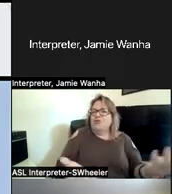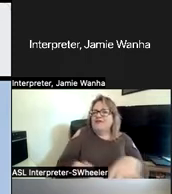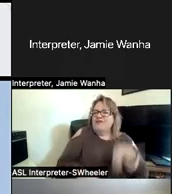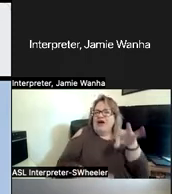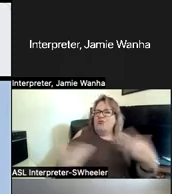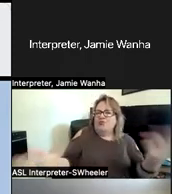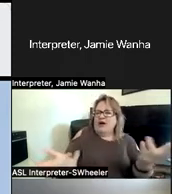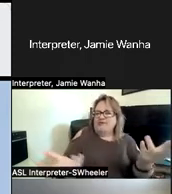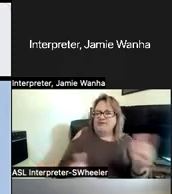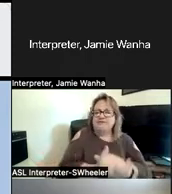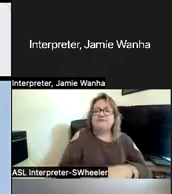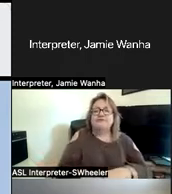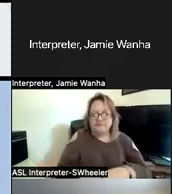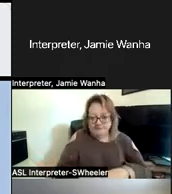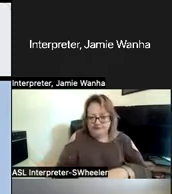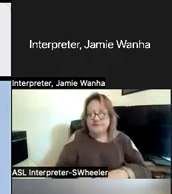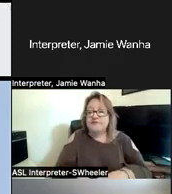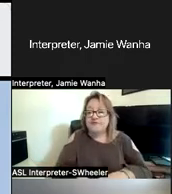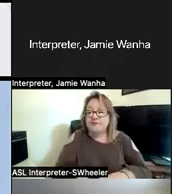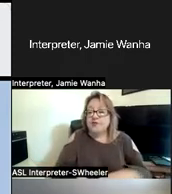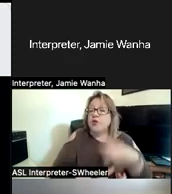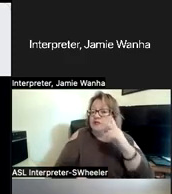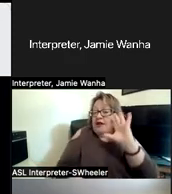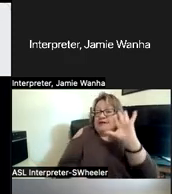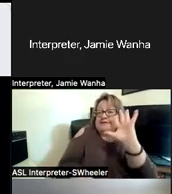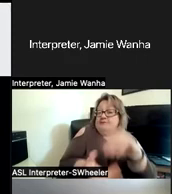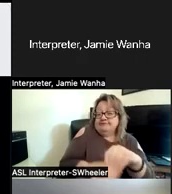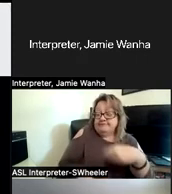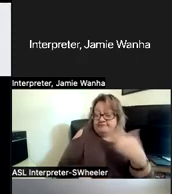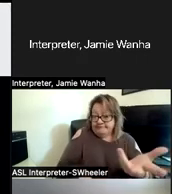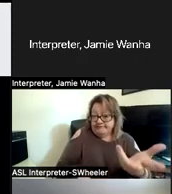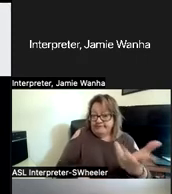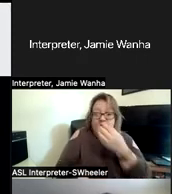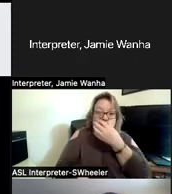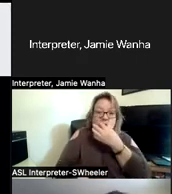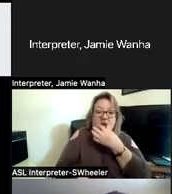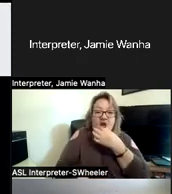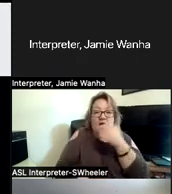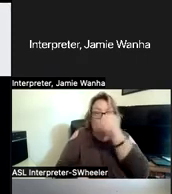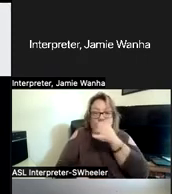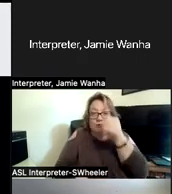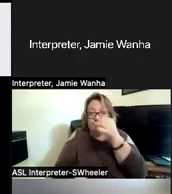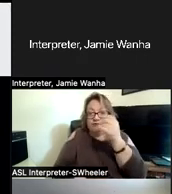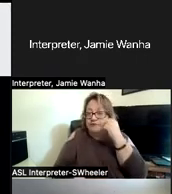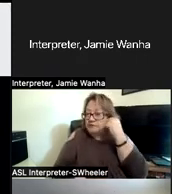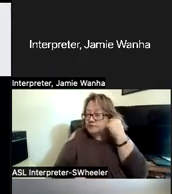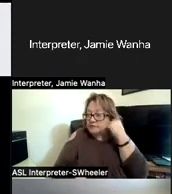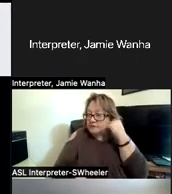one, we are going to see a summary of the findings, basically in terms of